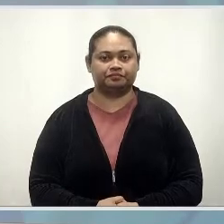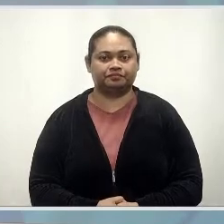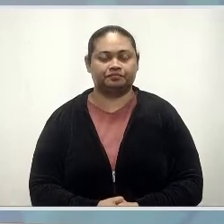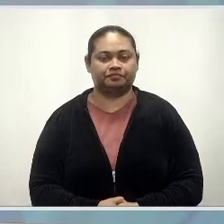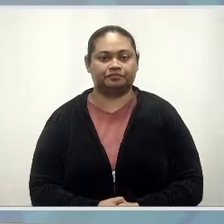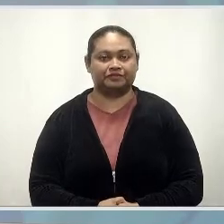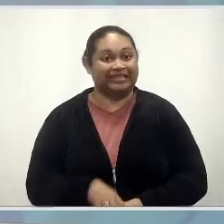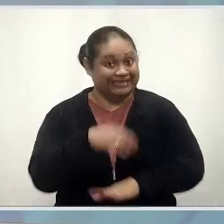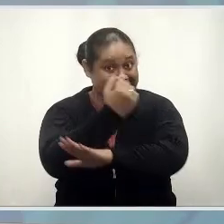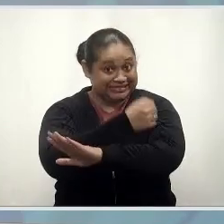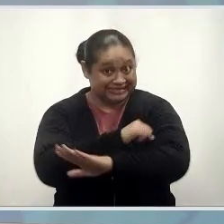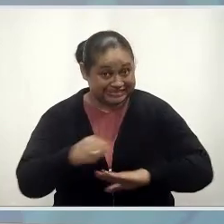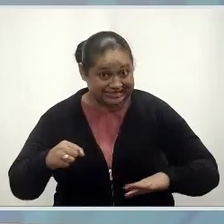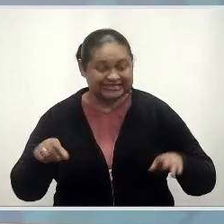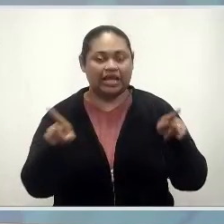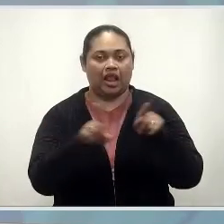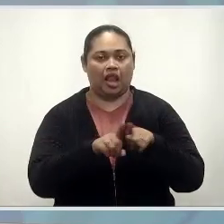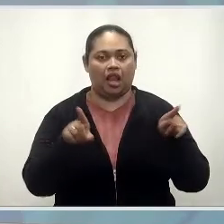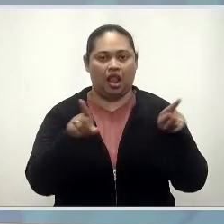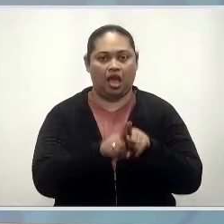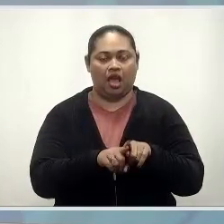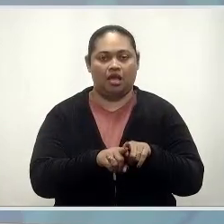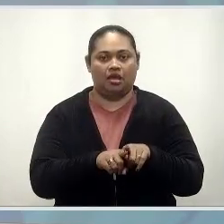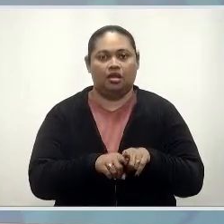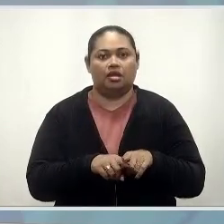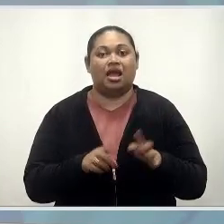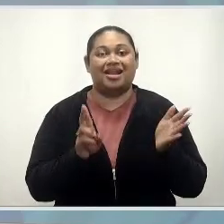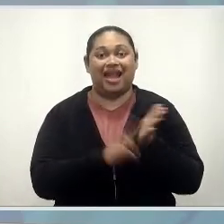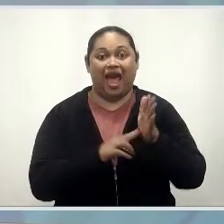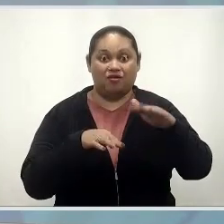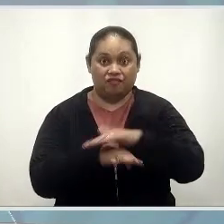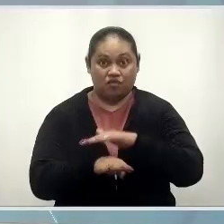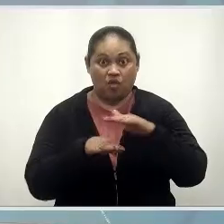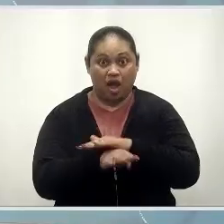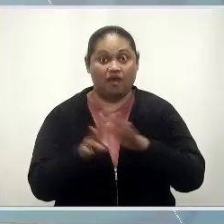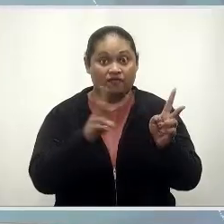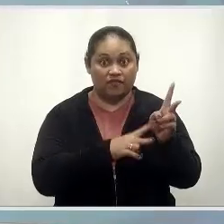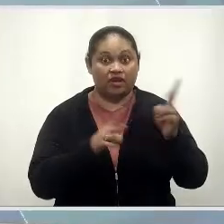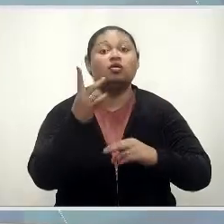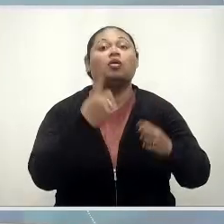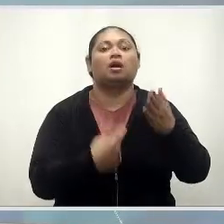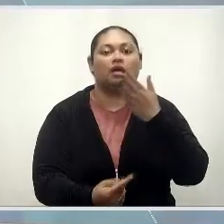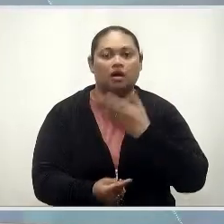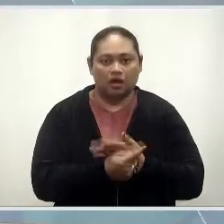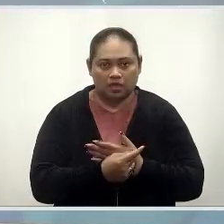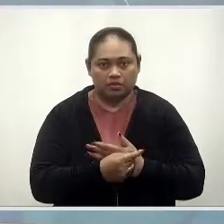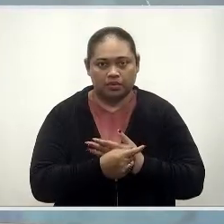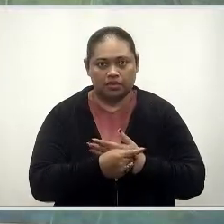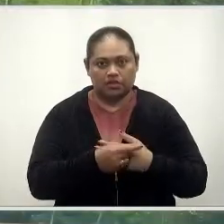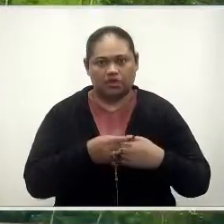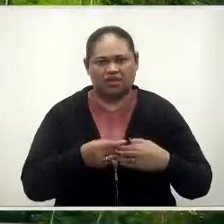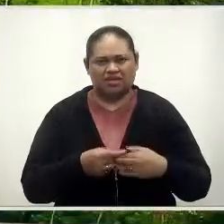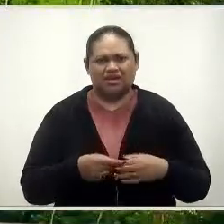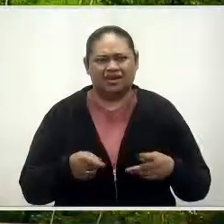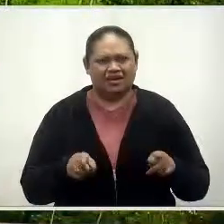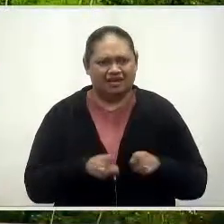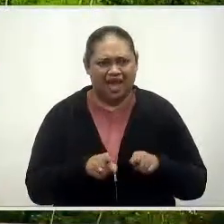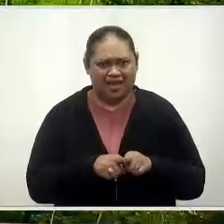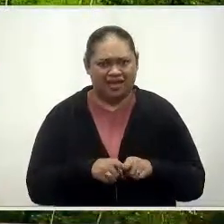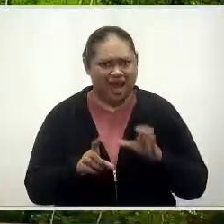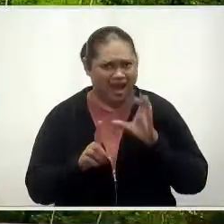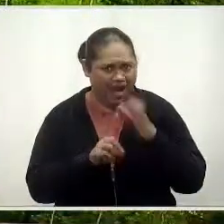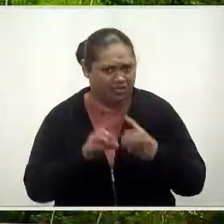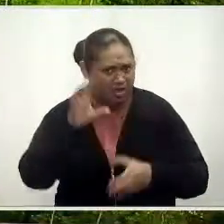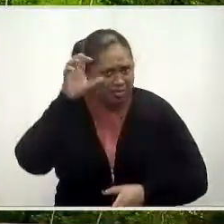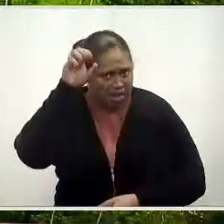The sea has always defined life in Navour's Togoru Village, but it is now eroding a site of deep cultural memory.